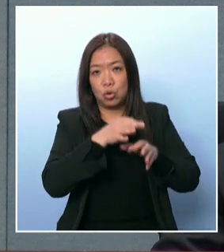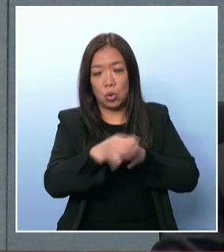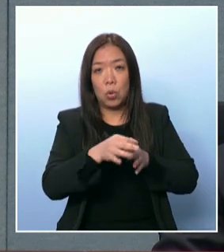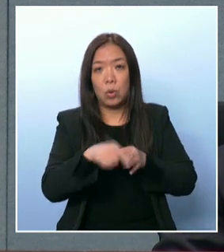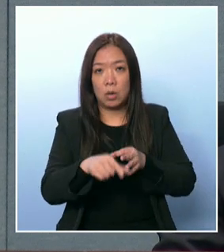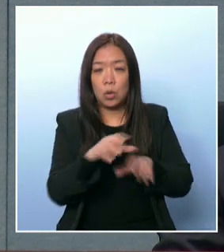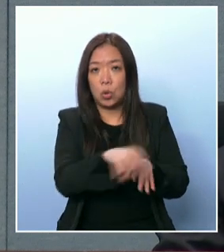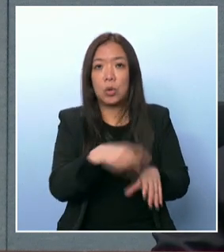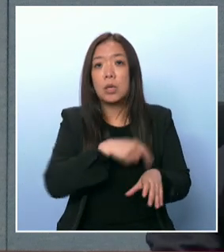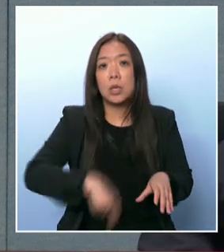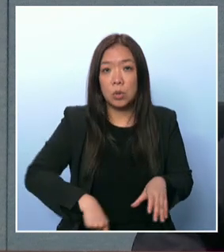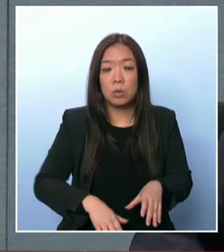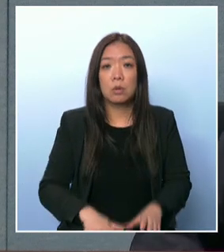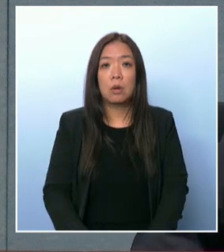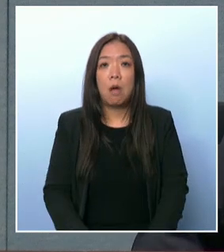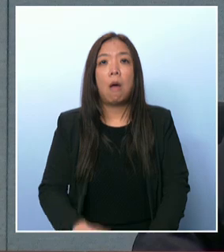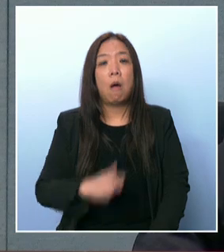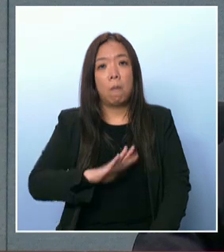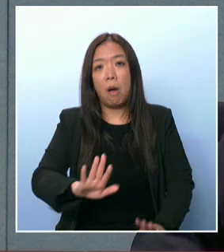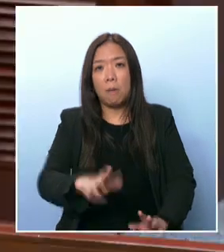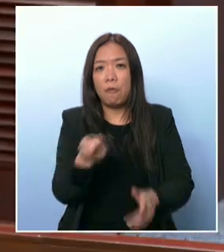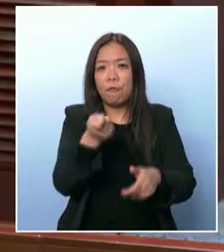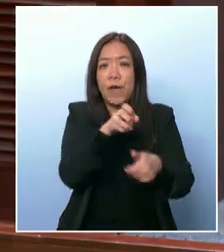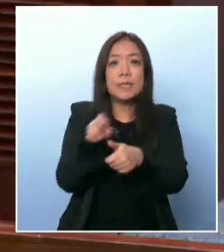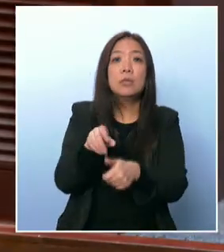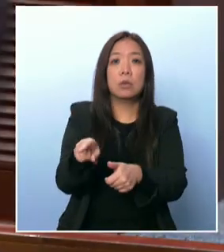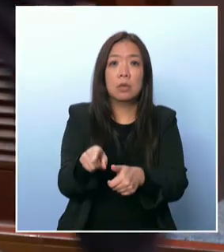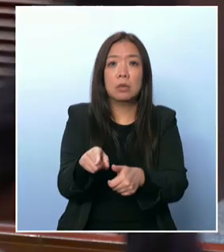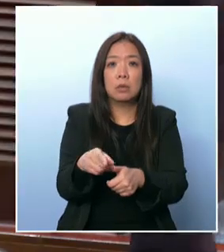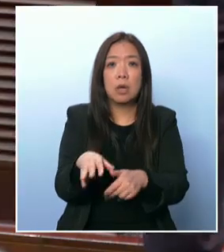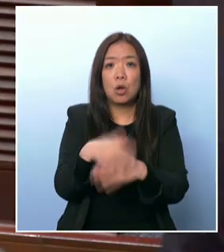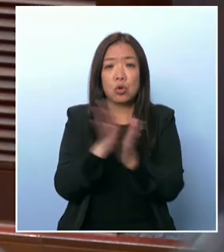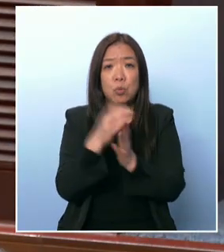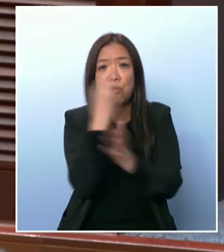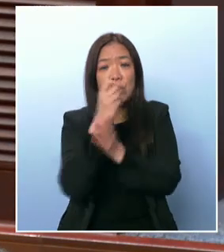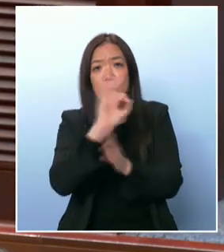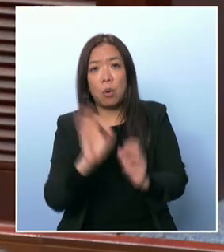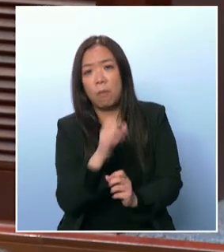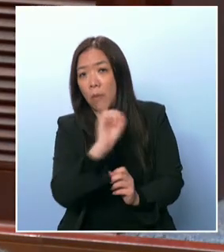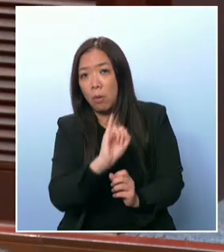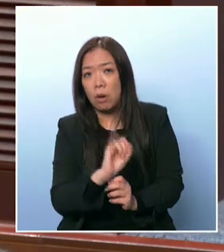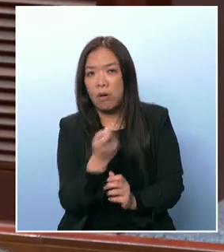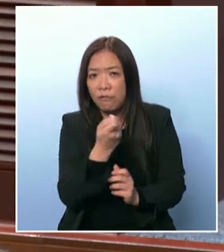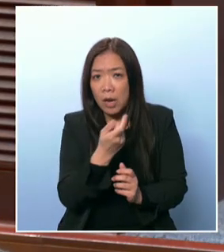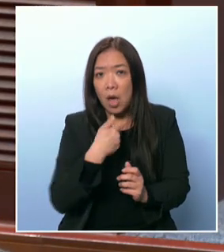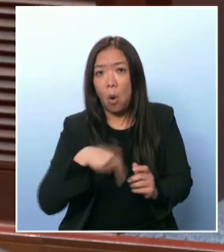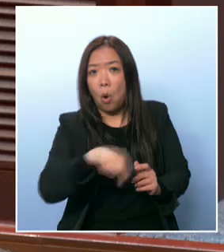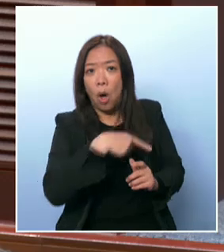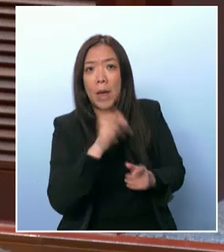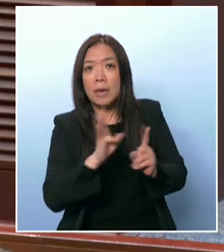there yet, but we have been. So I have 10 seconds left. I just urge you to consult the